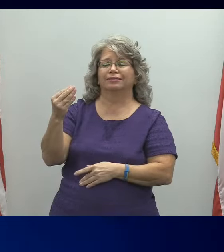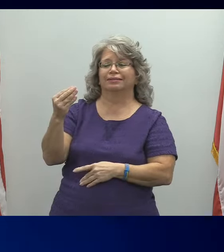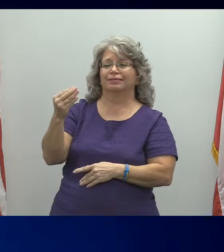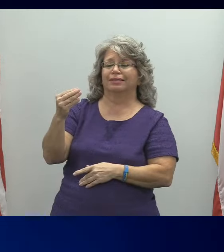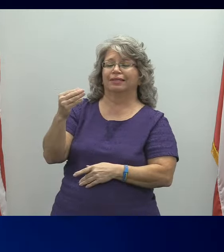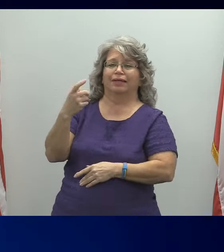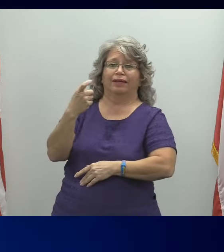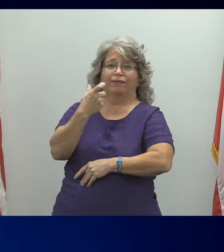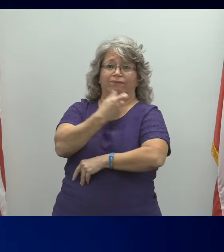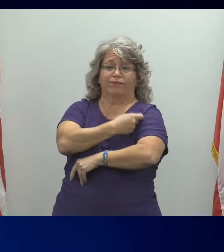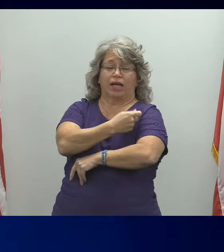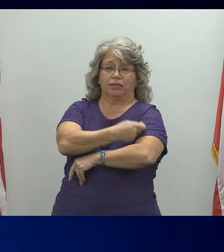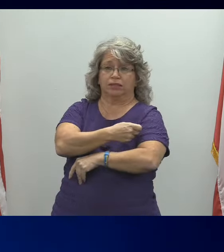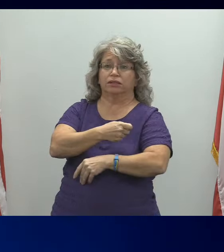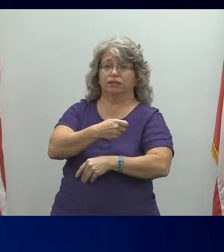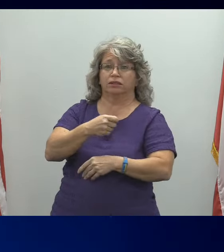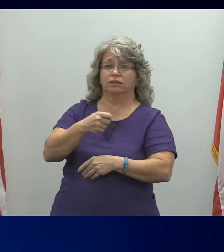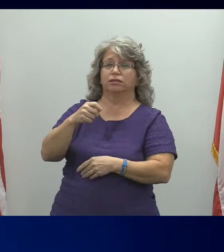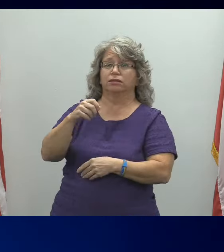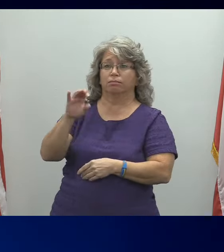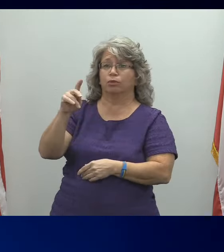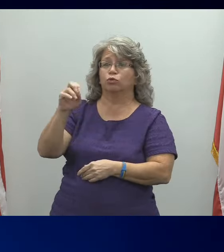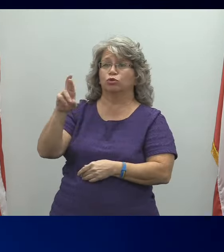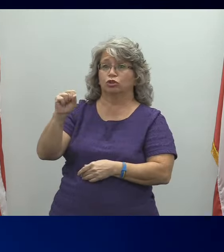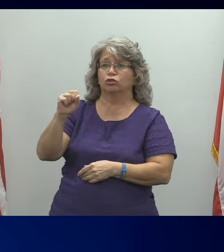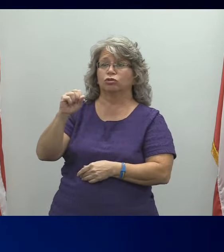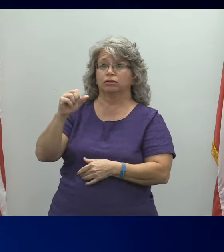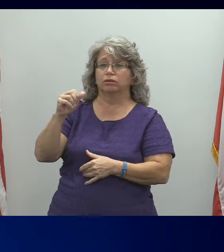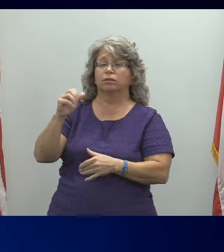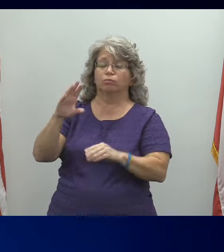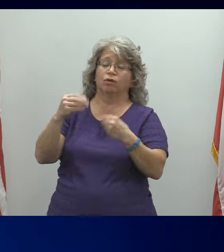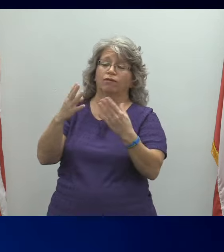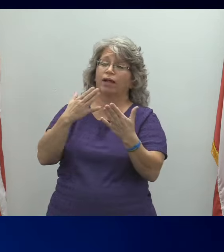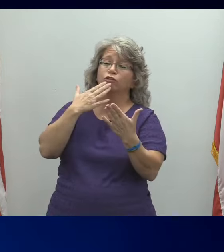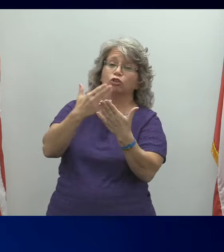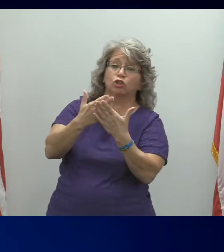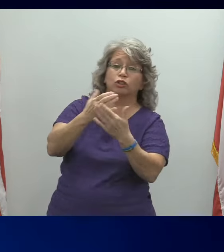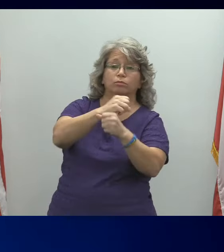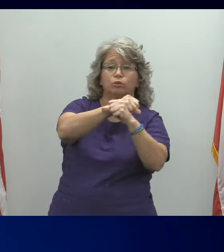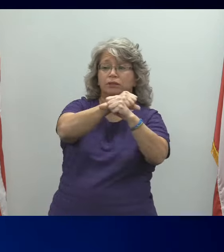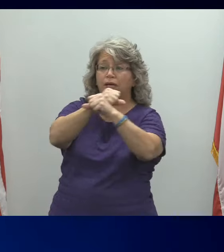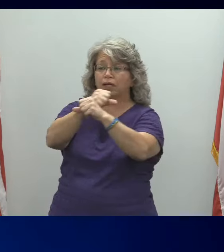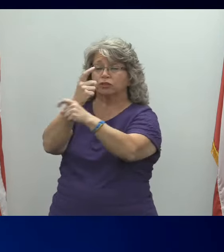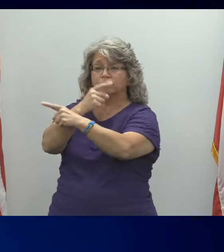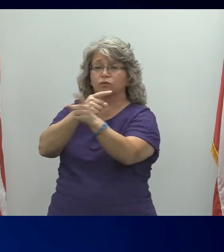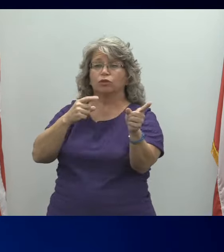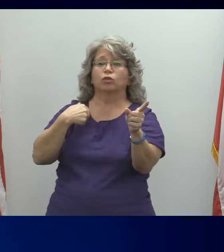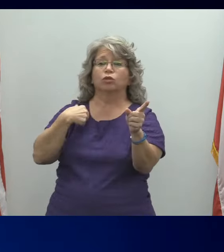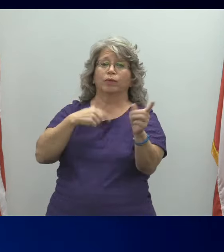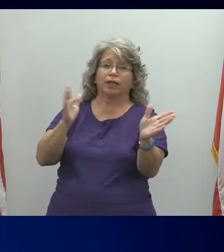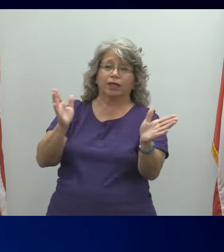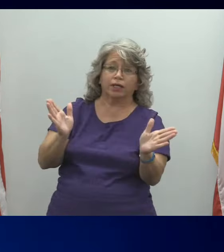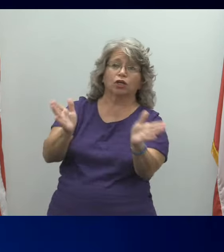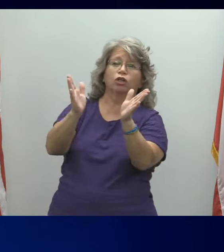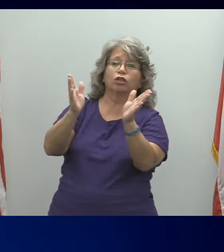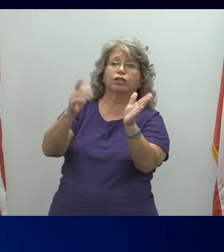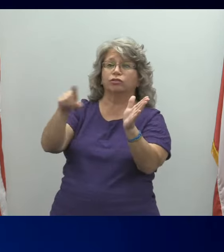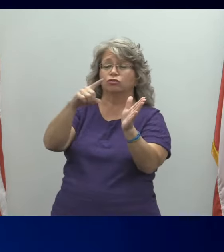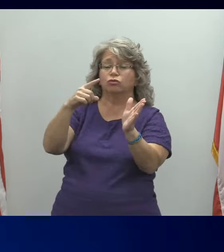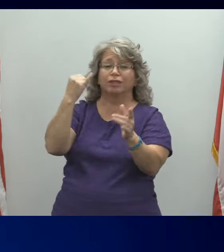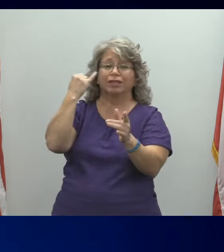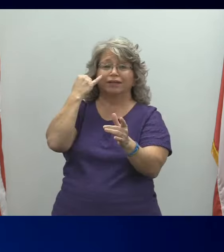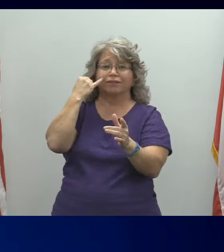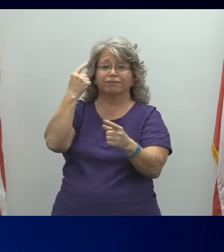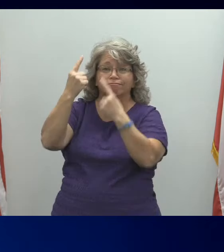Vaccines, especially boosters, continue to offer important protection. So we encourage everybody, if you've been thinking about